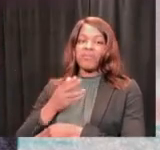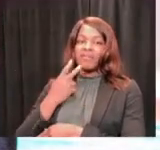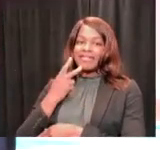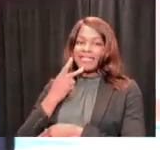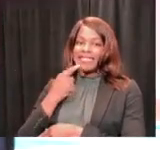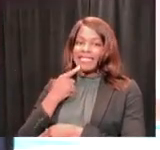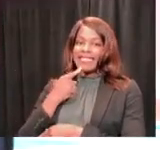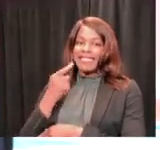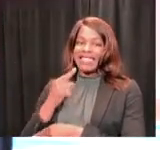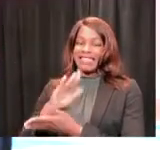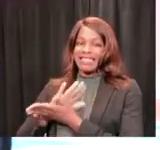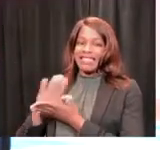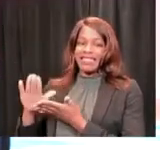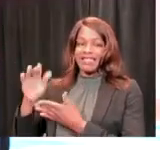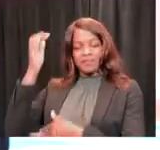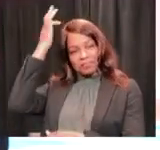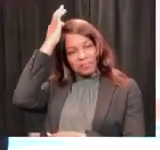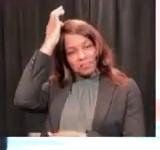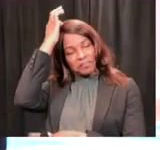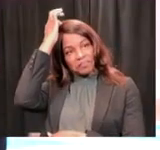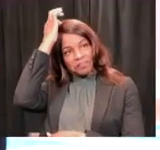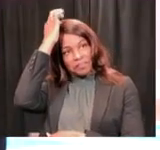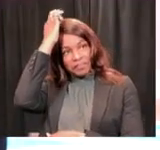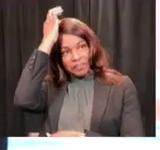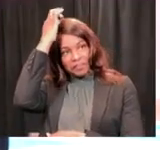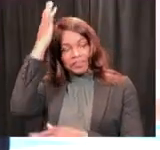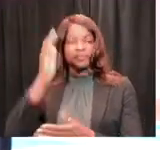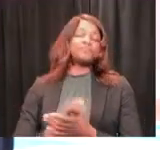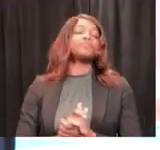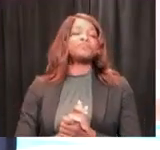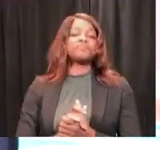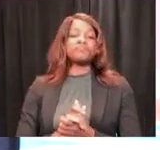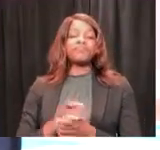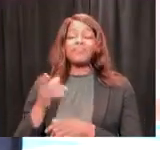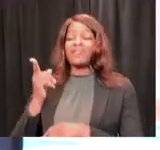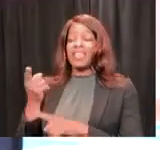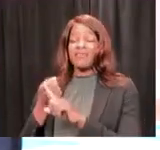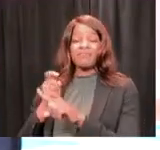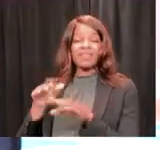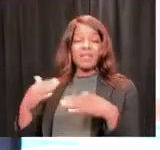of the baggage that Joseph carries. He's from this blended family.